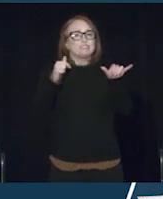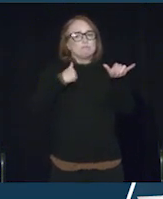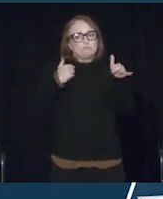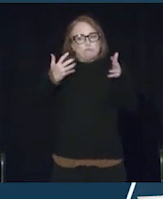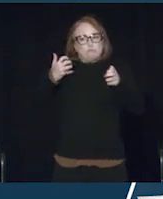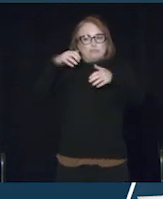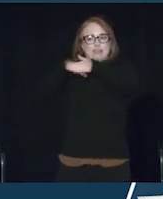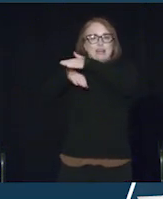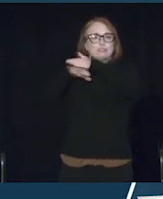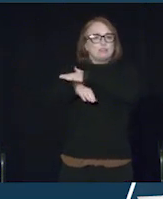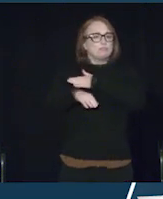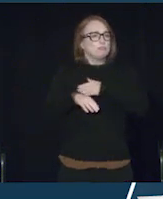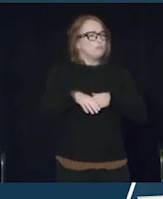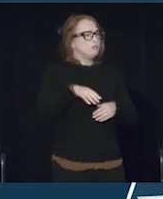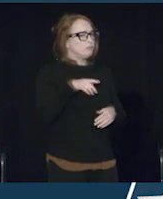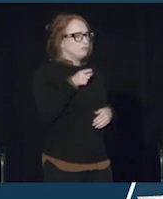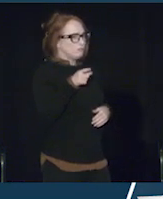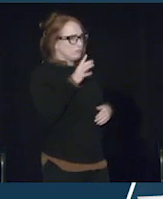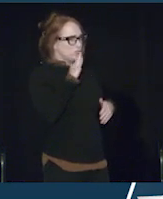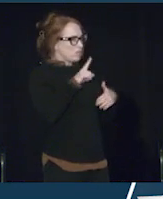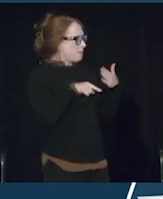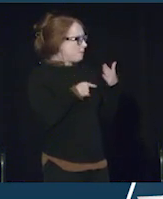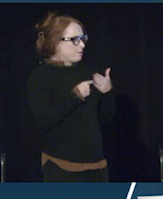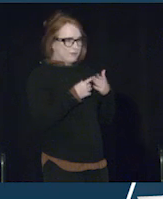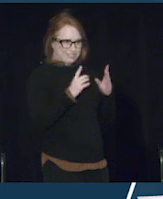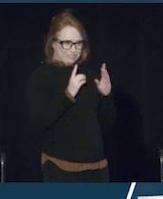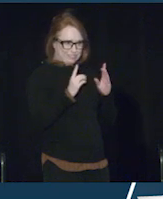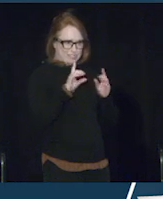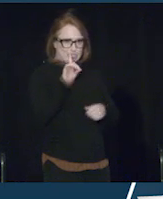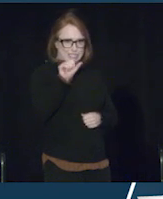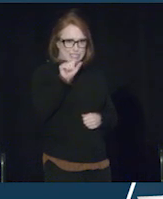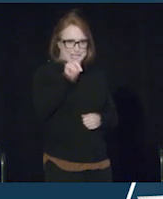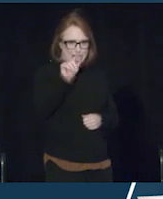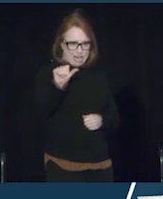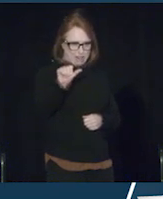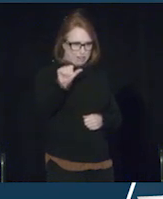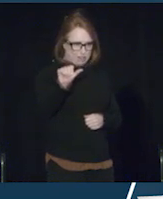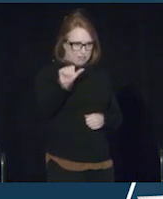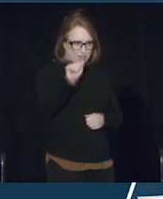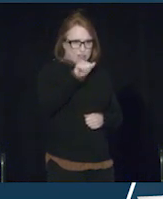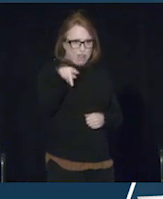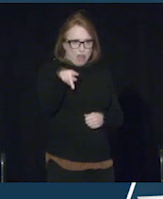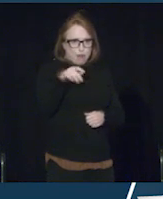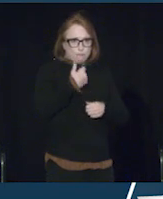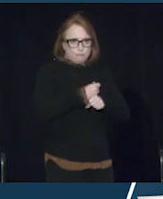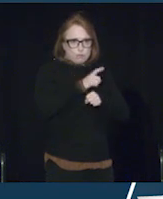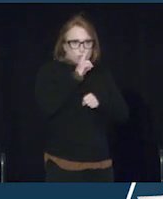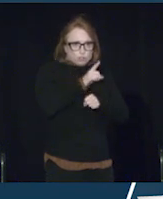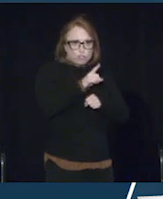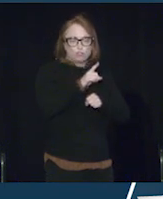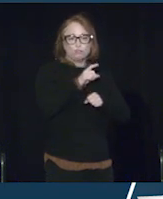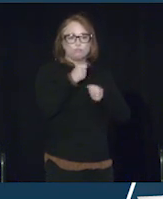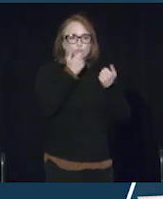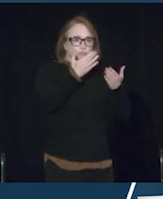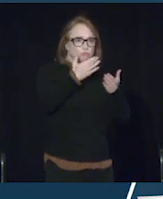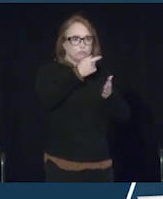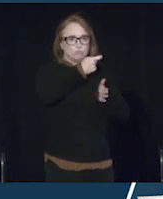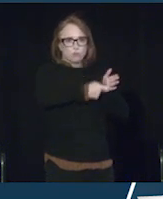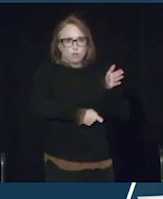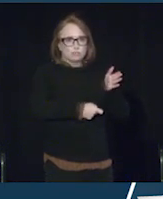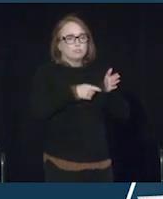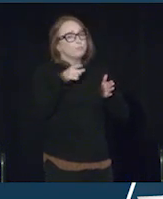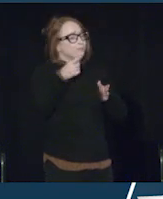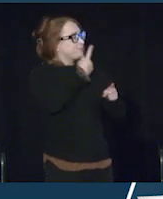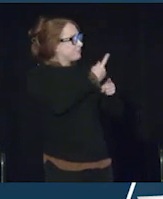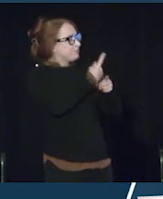you're talking about the data, making sure that there's data about services that have been provided, rendered, cost, and all of that.